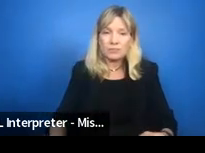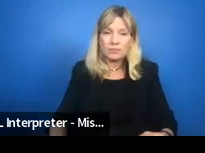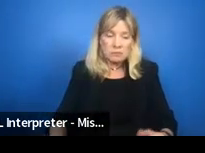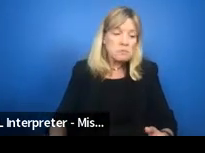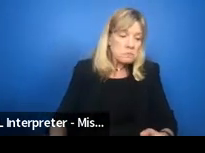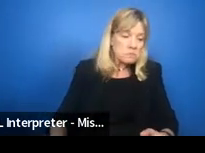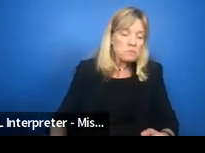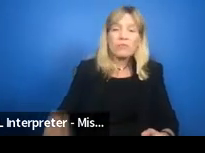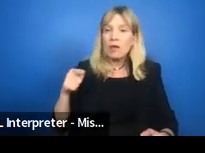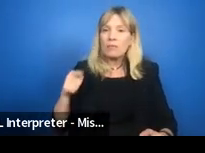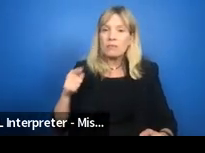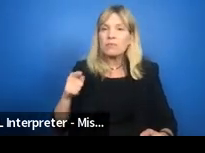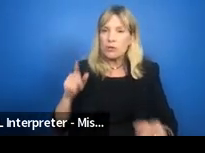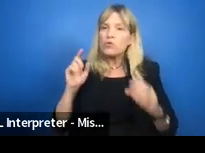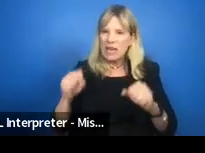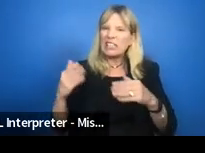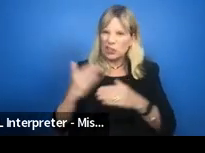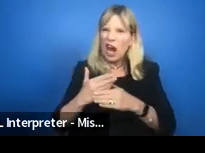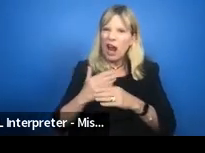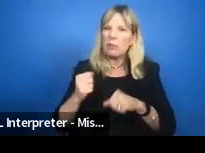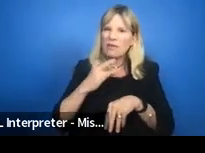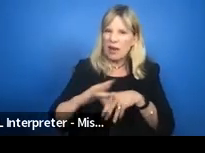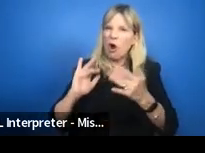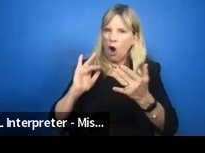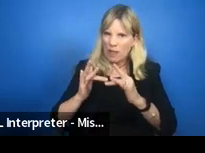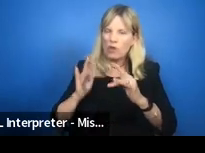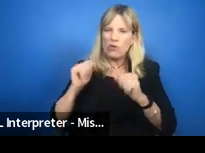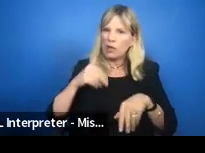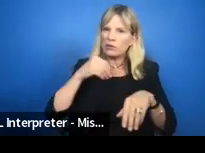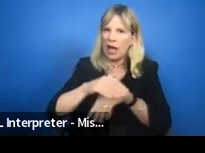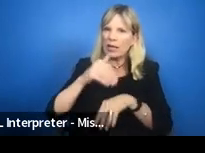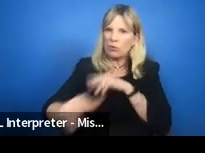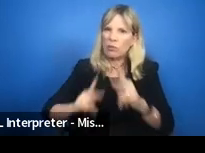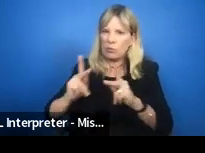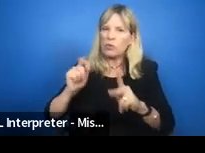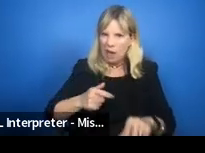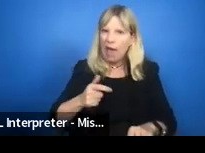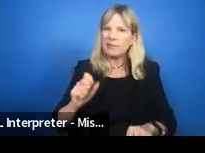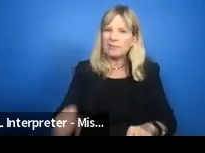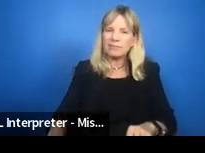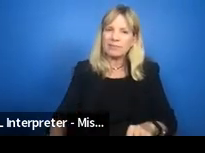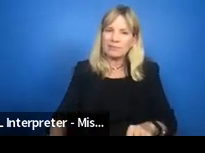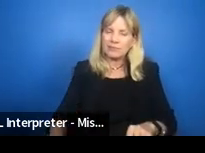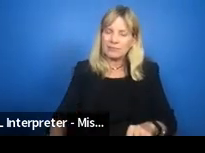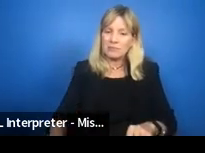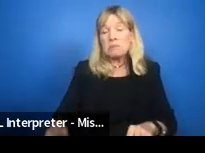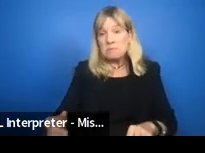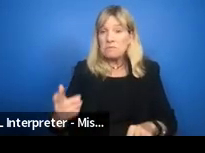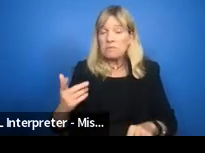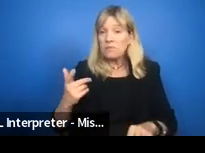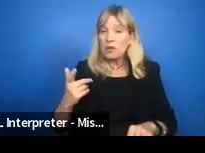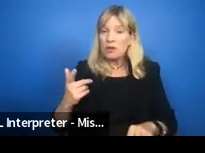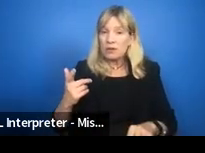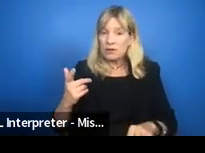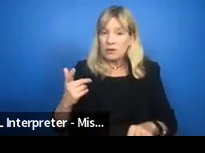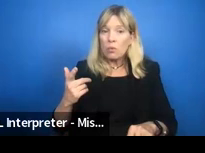yeah, so this will totally be shareable and available online, and you can send it around to people. And we'll do our best.